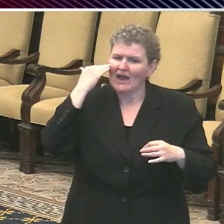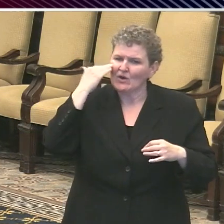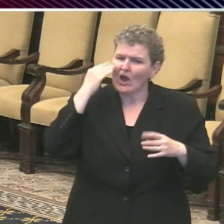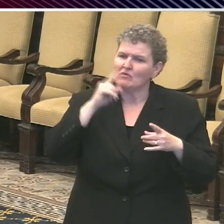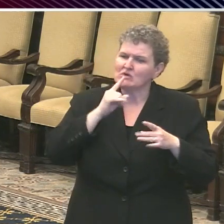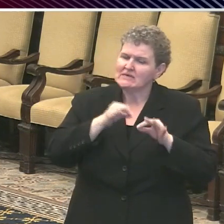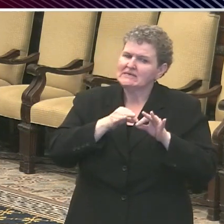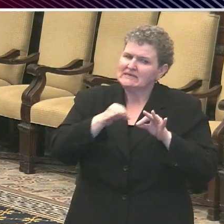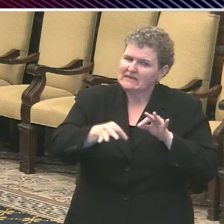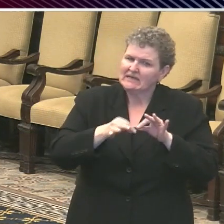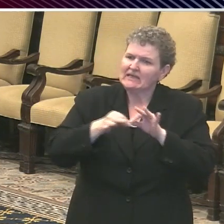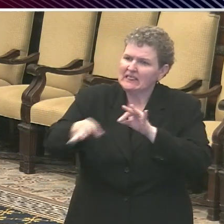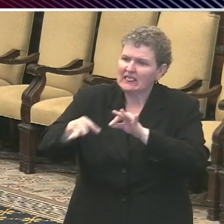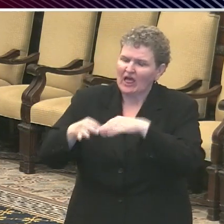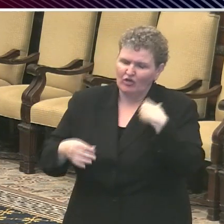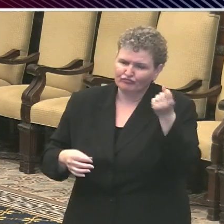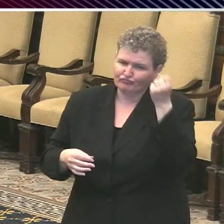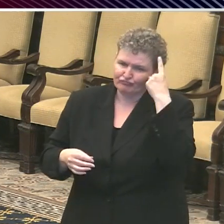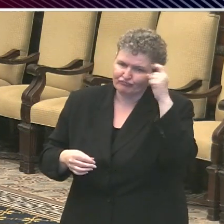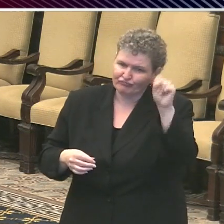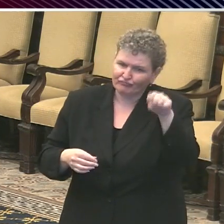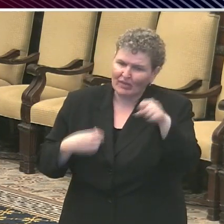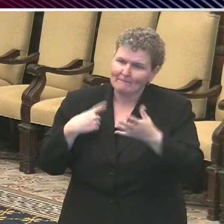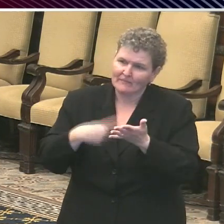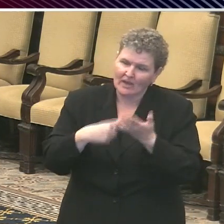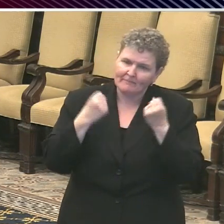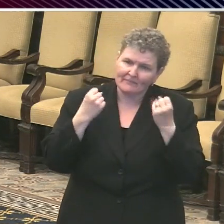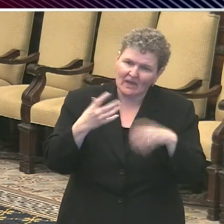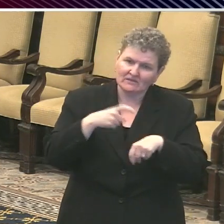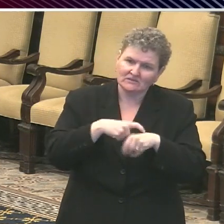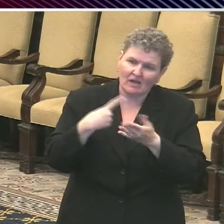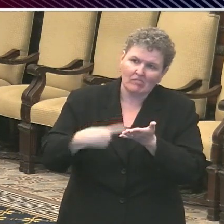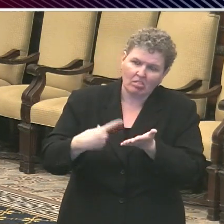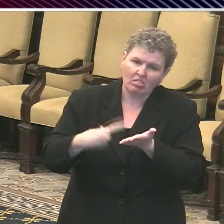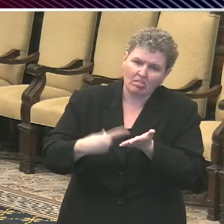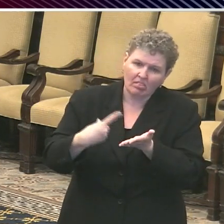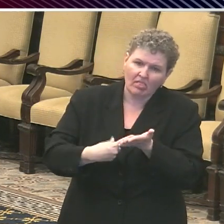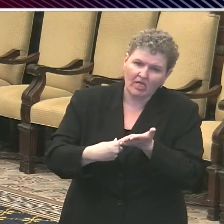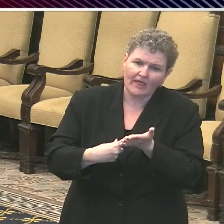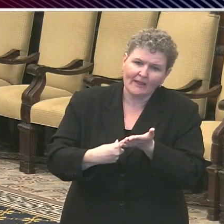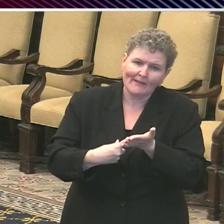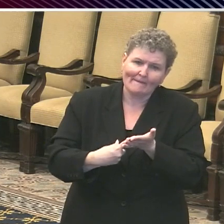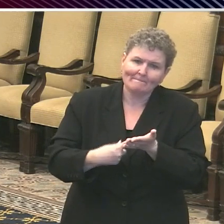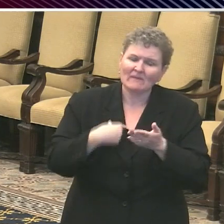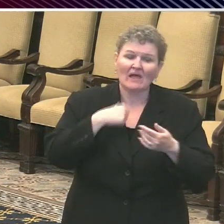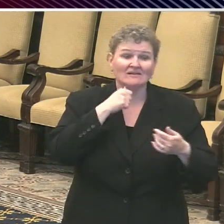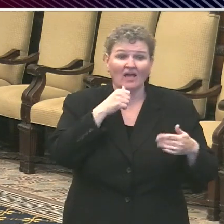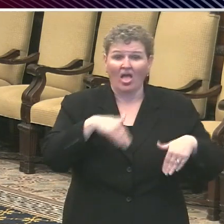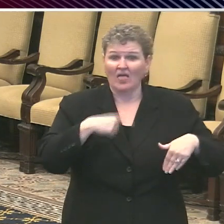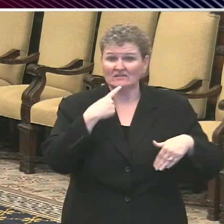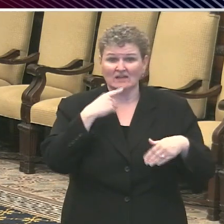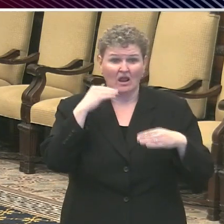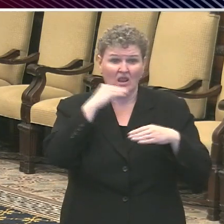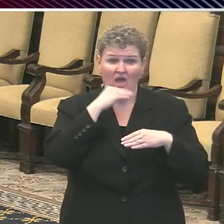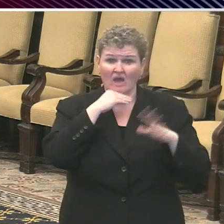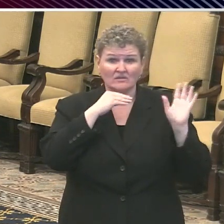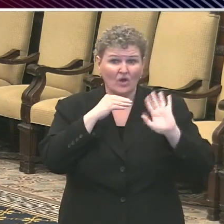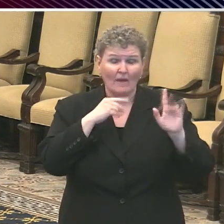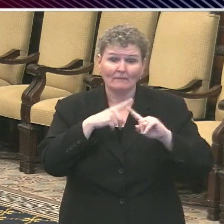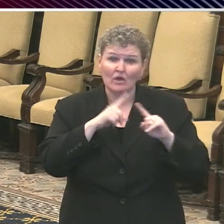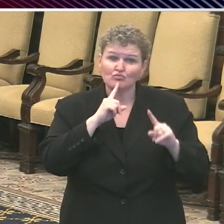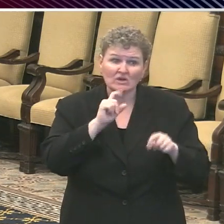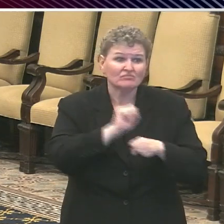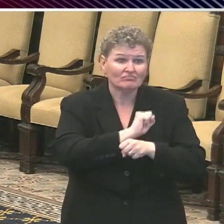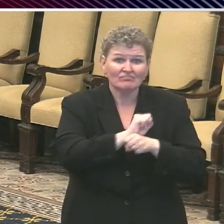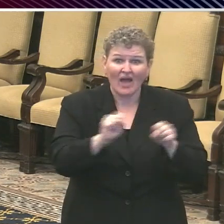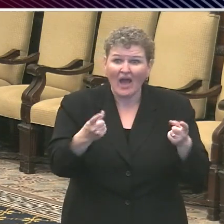that a number of times at these press conferences. And so we're not going to deny that. We're running recycling